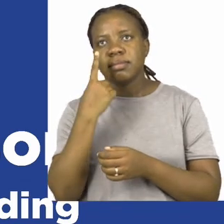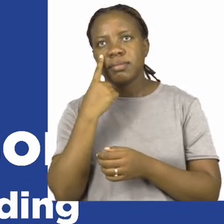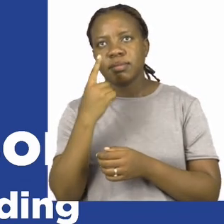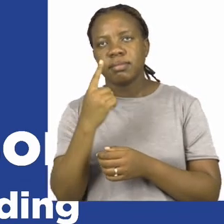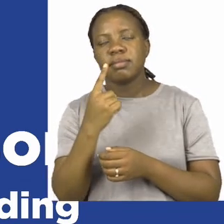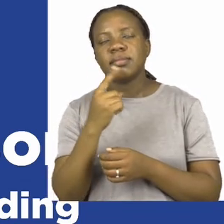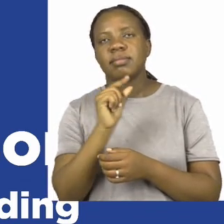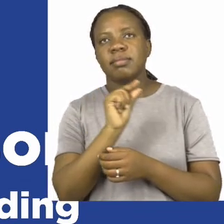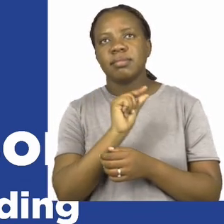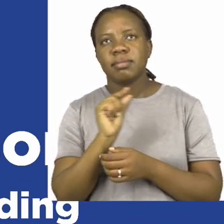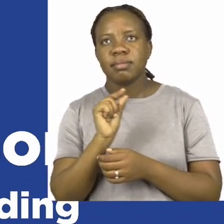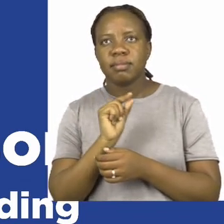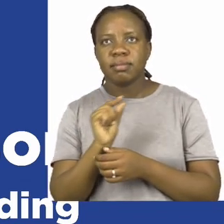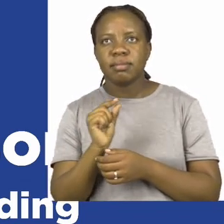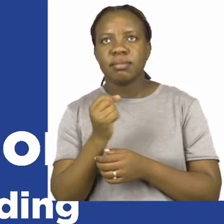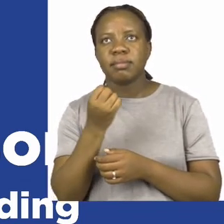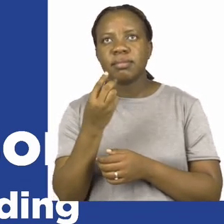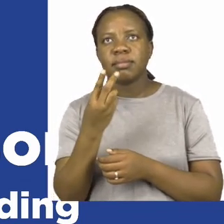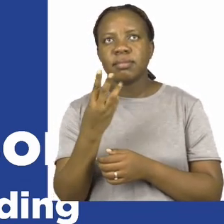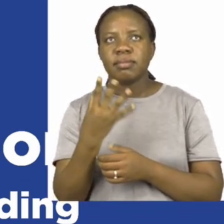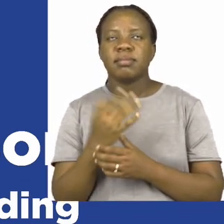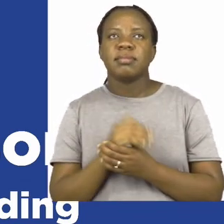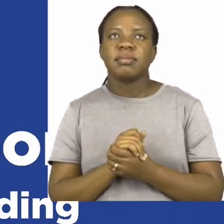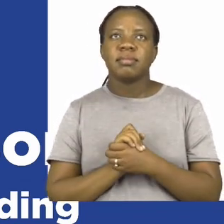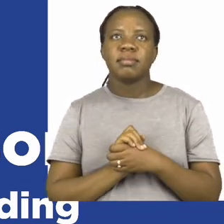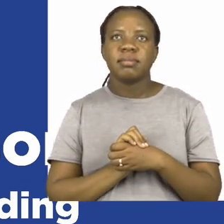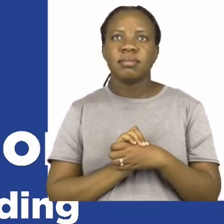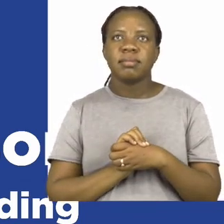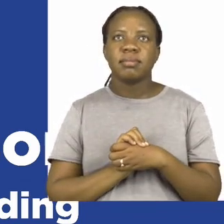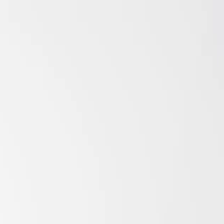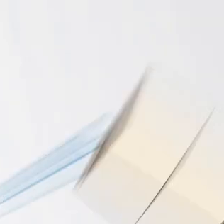and also counting.